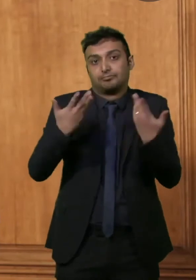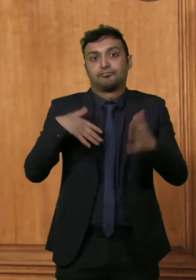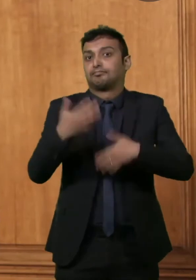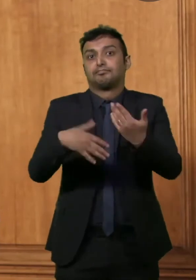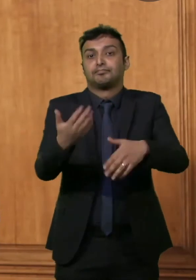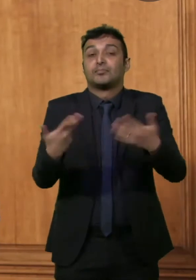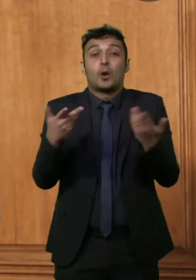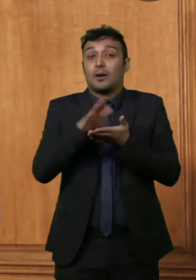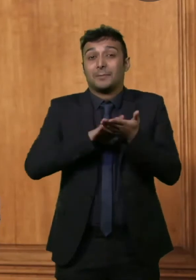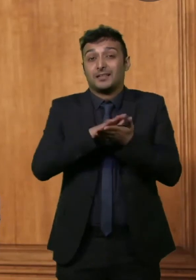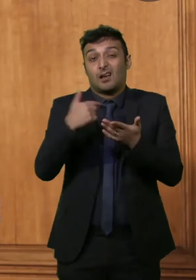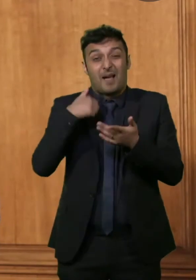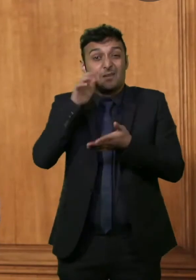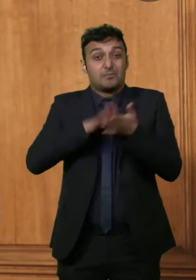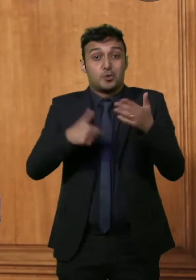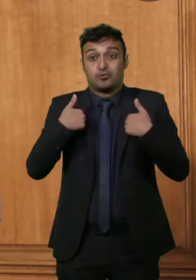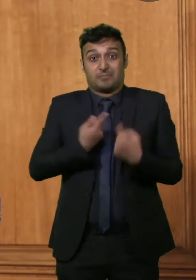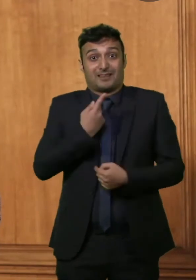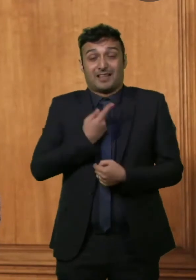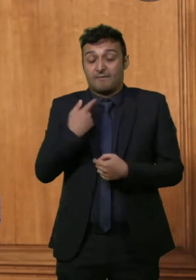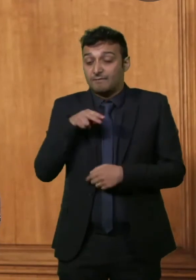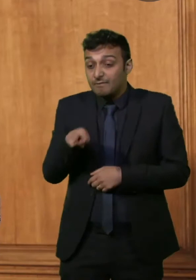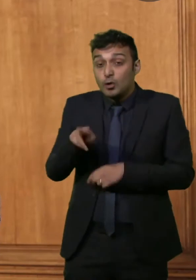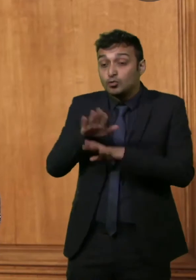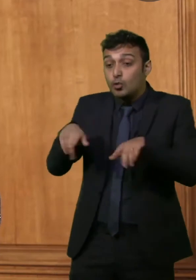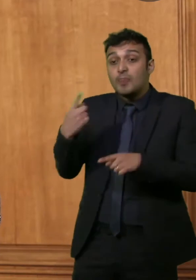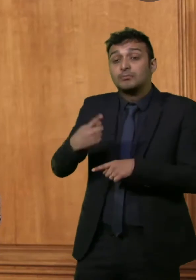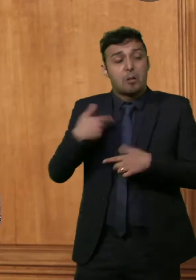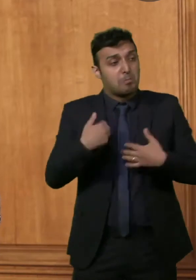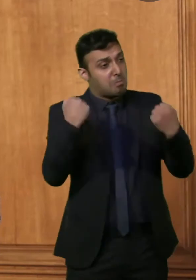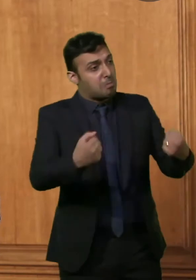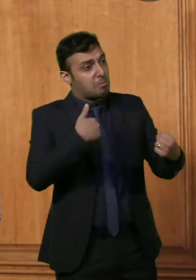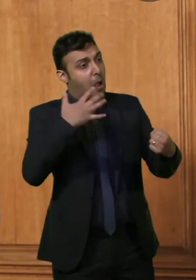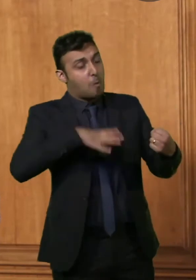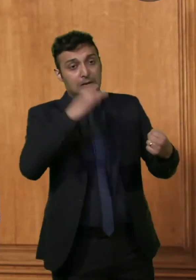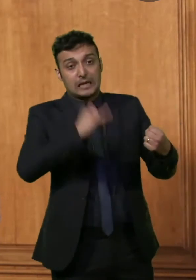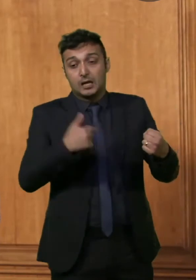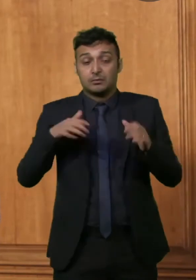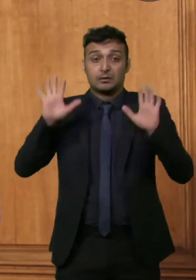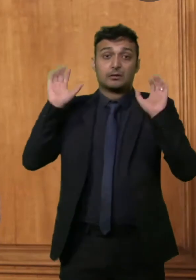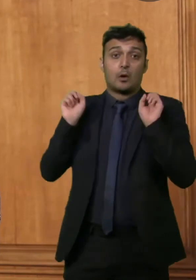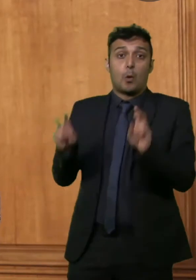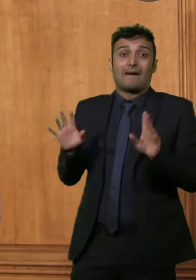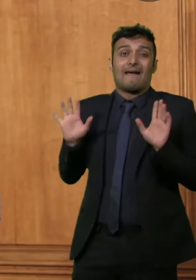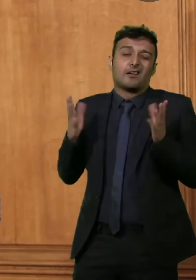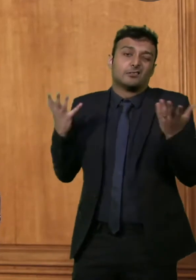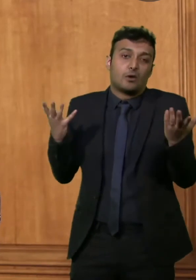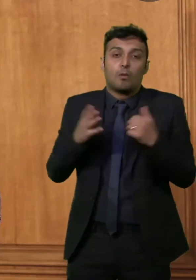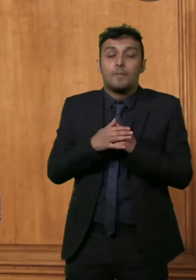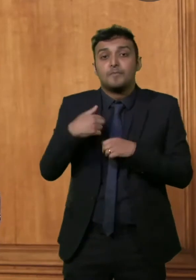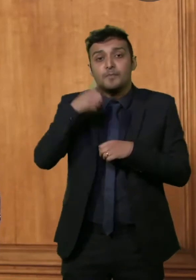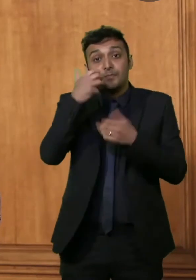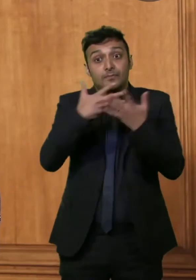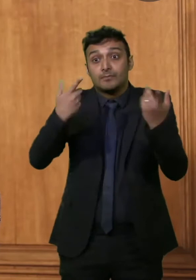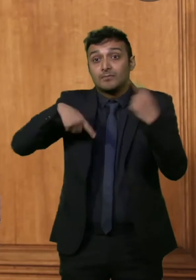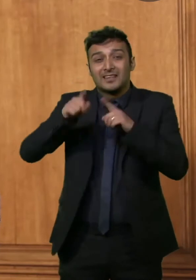over it. They actually saw what the benefits were and were not frightened of it. I know that many of the testing centres are offering opportunities for parents and